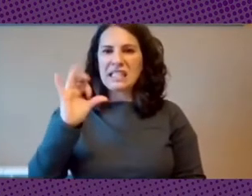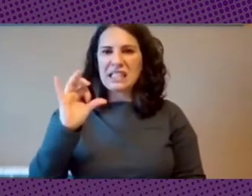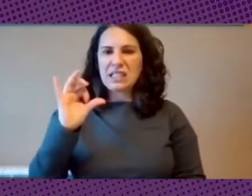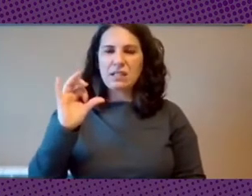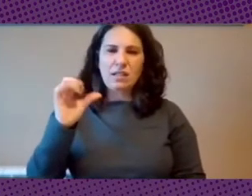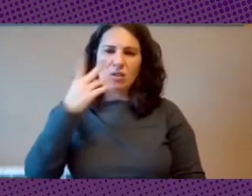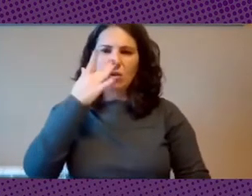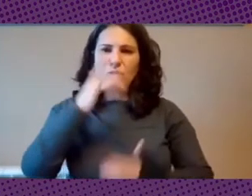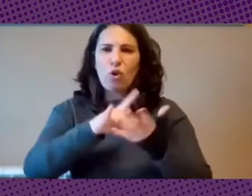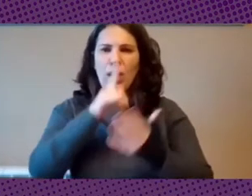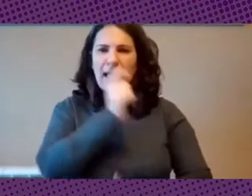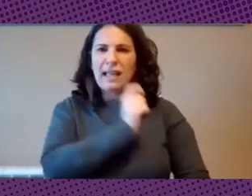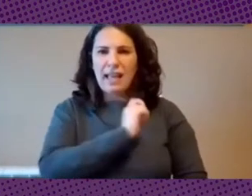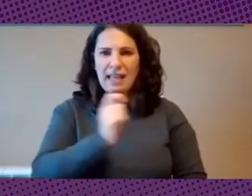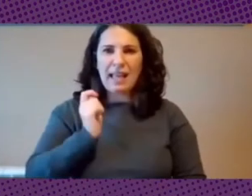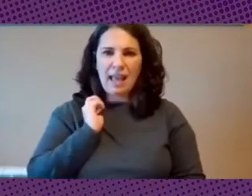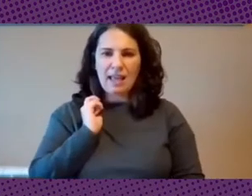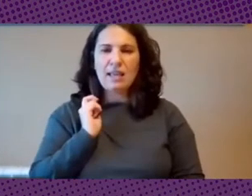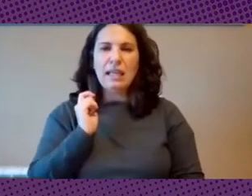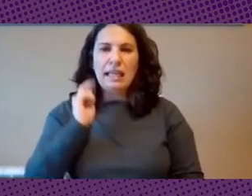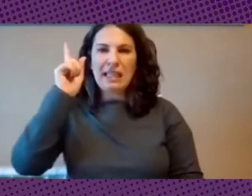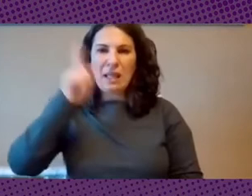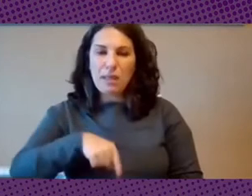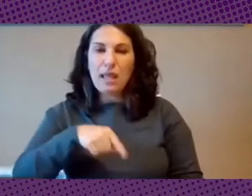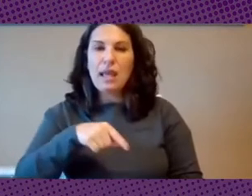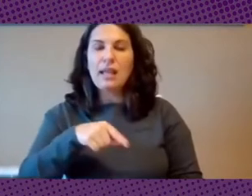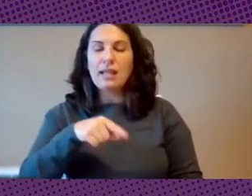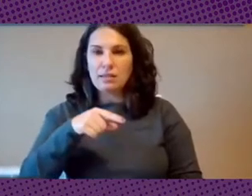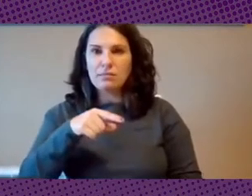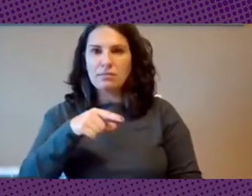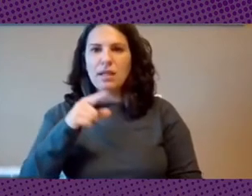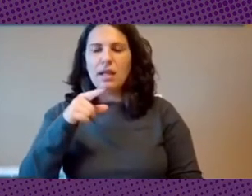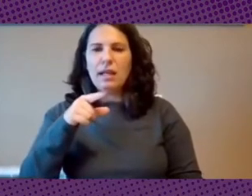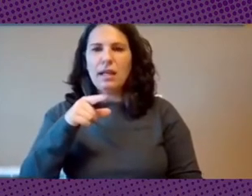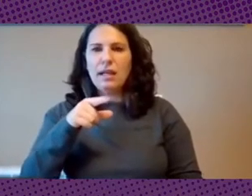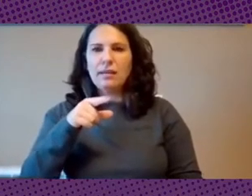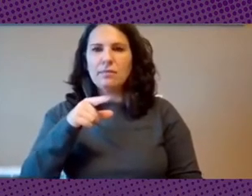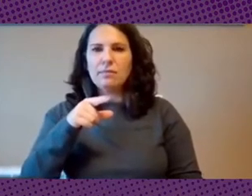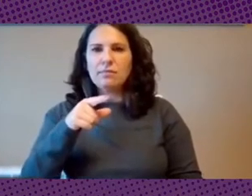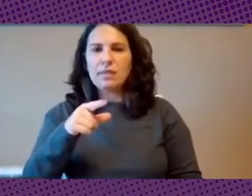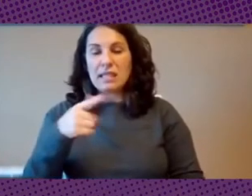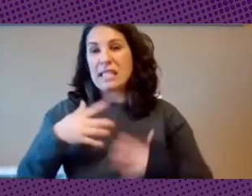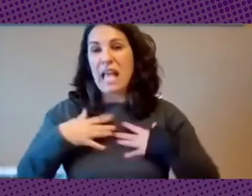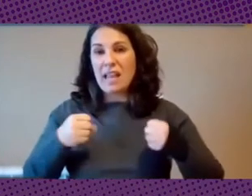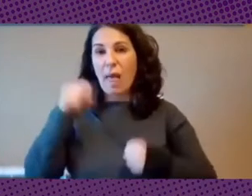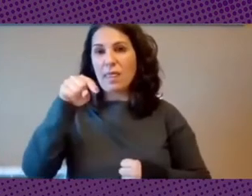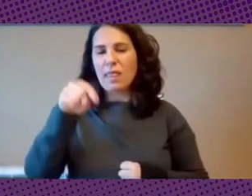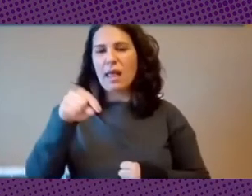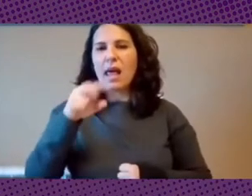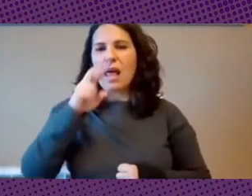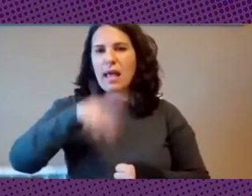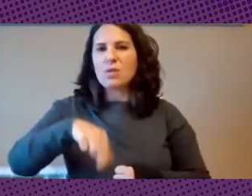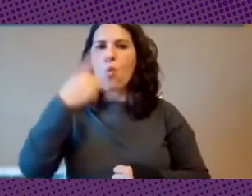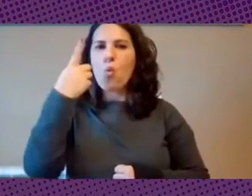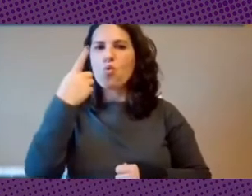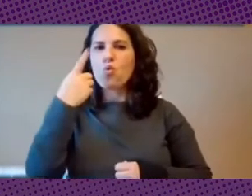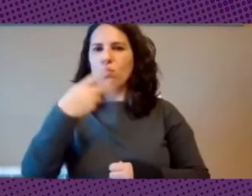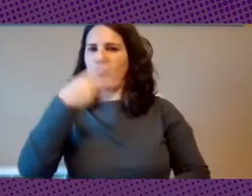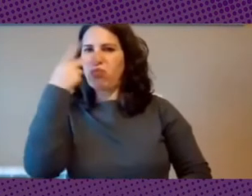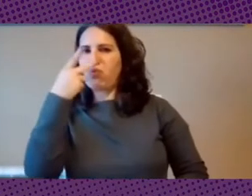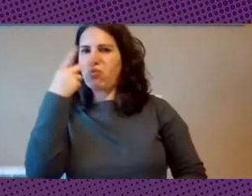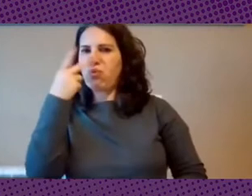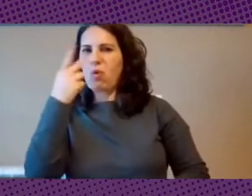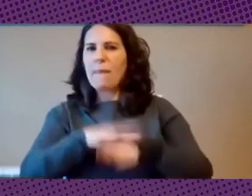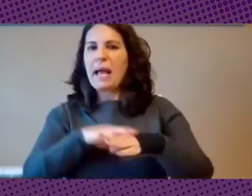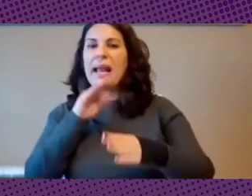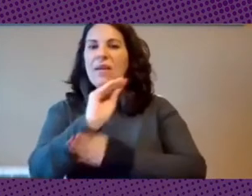asset class for institutional investors to to to to look at. And in the example of South Africa,